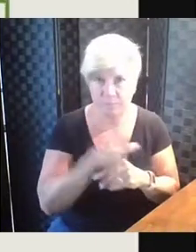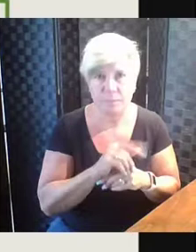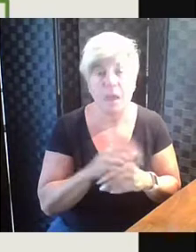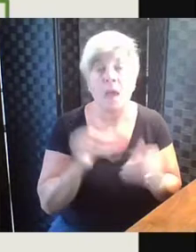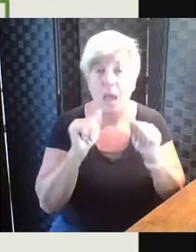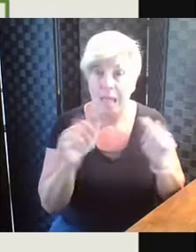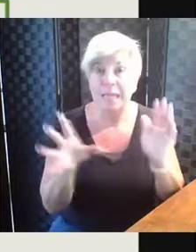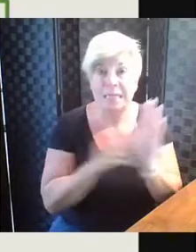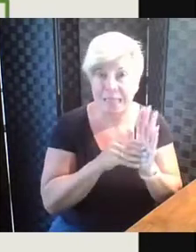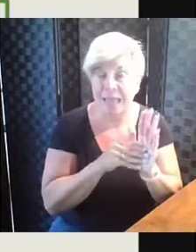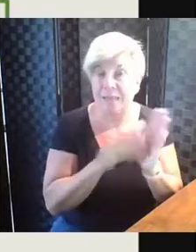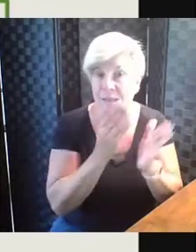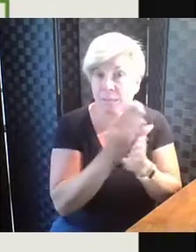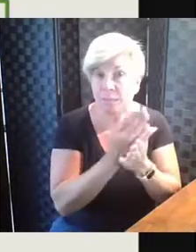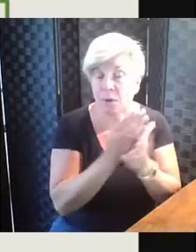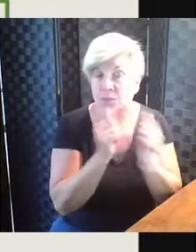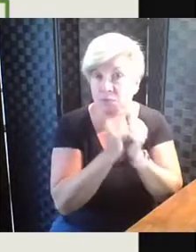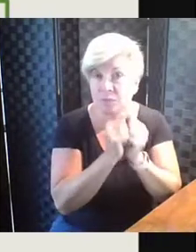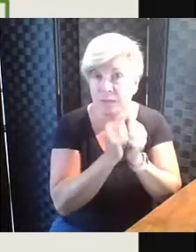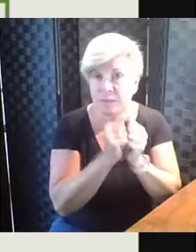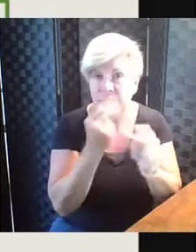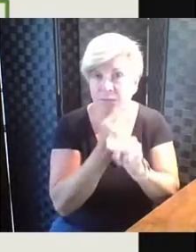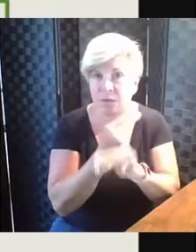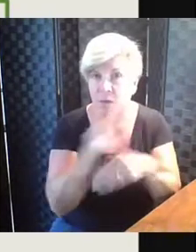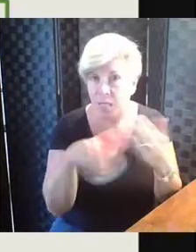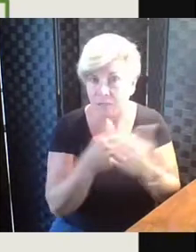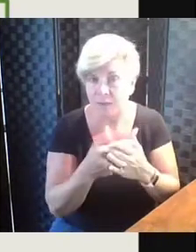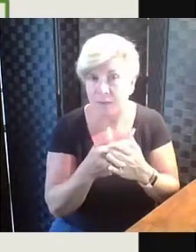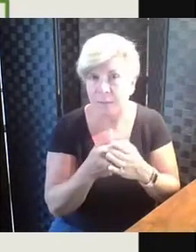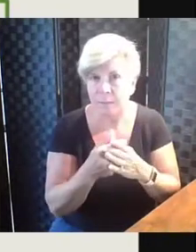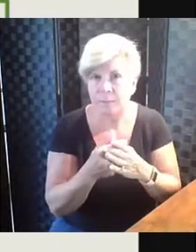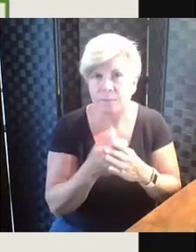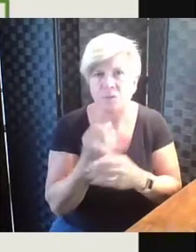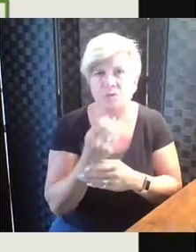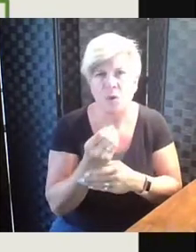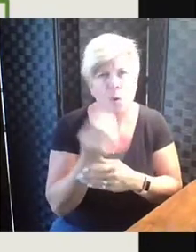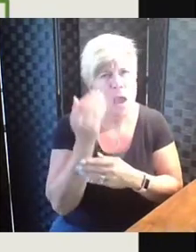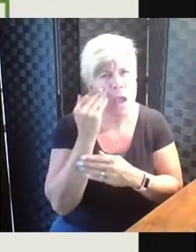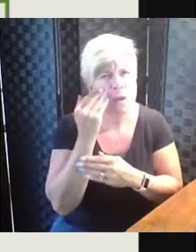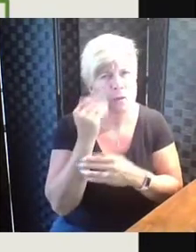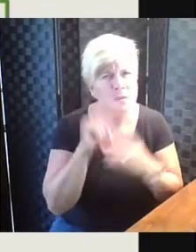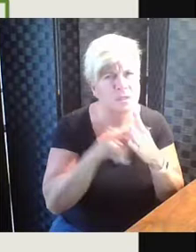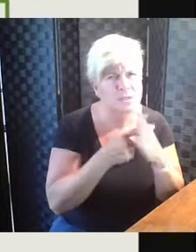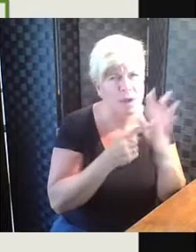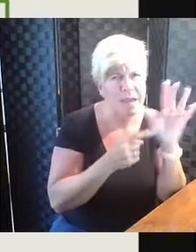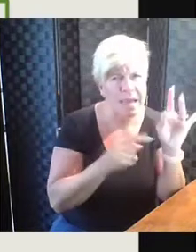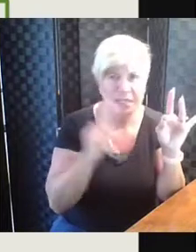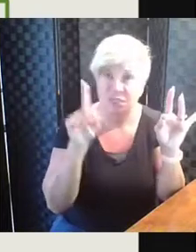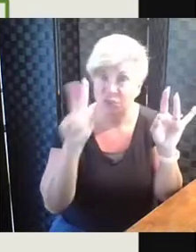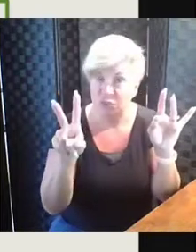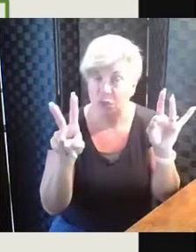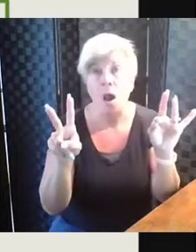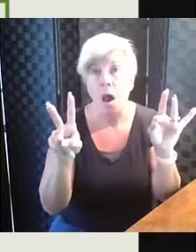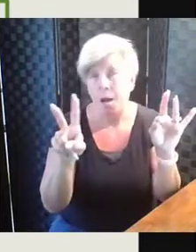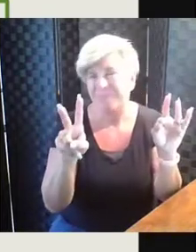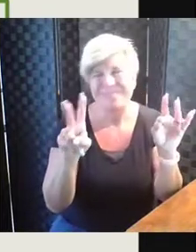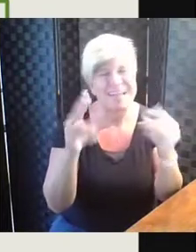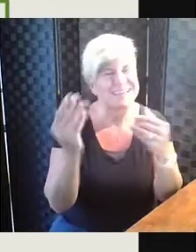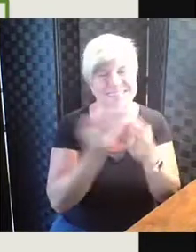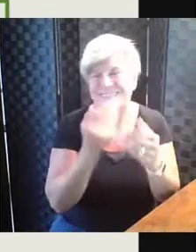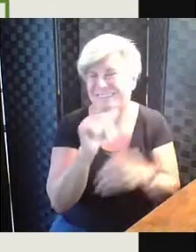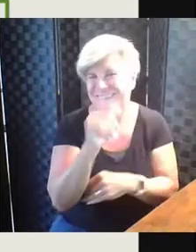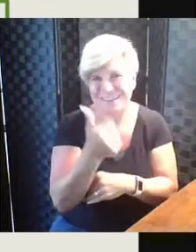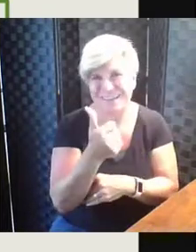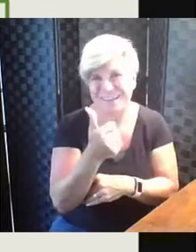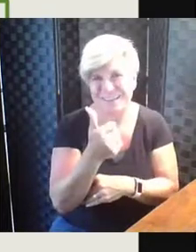just add the parts together to figure out the whole thing. So I know I can start with 8 and 2 because that makes a fast